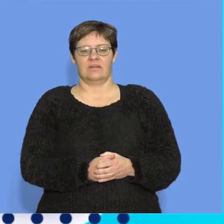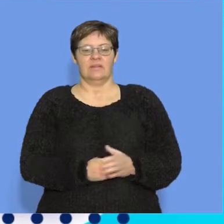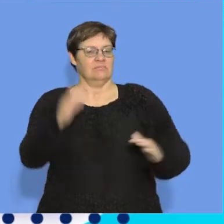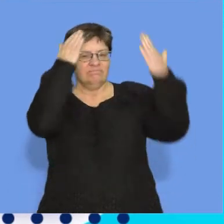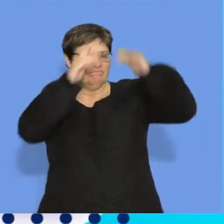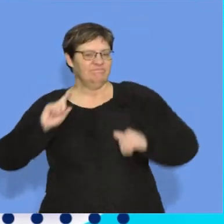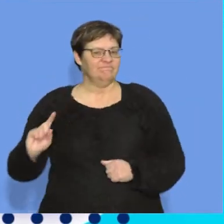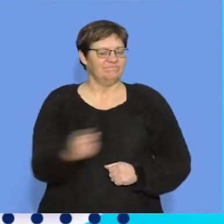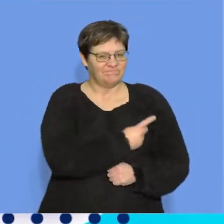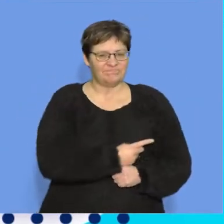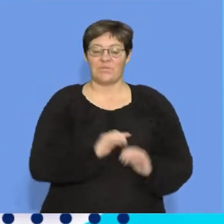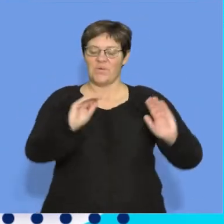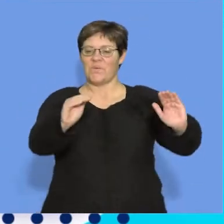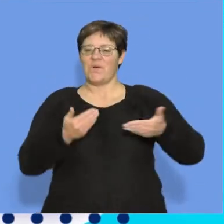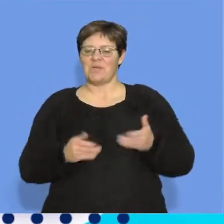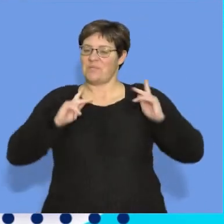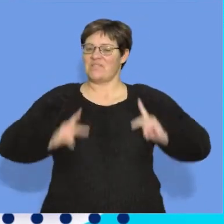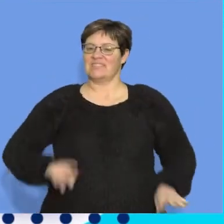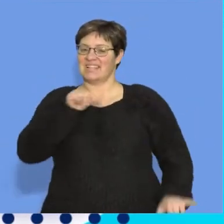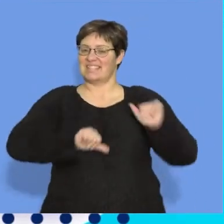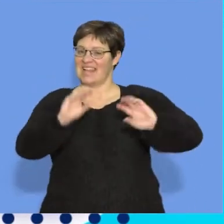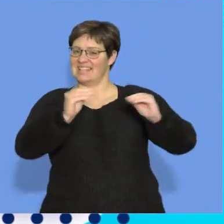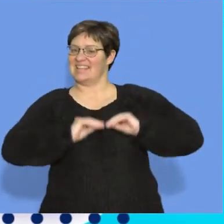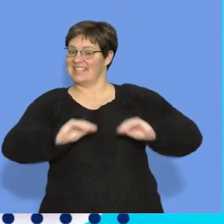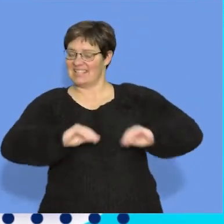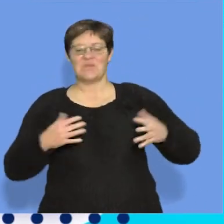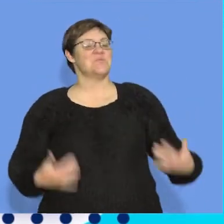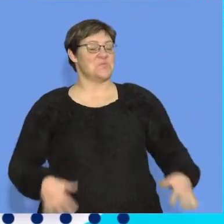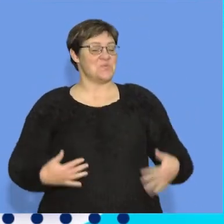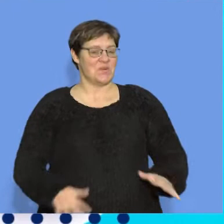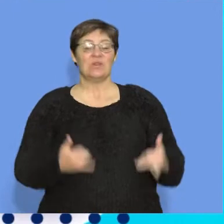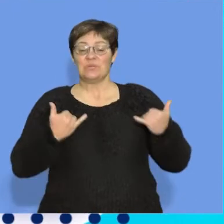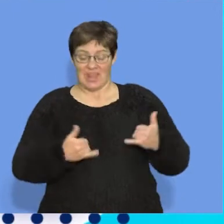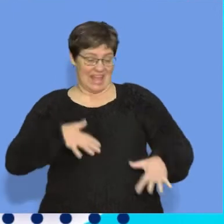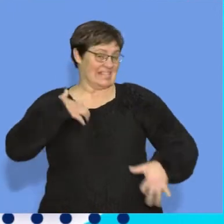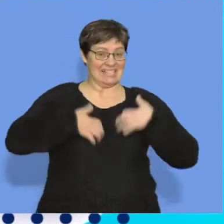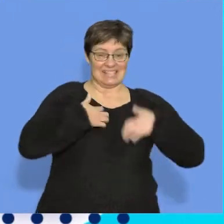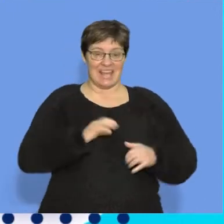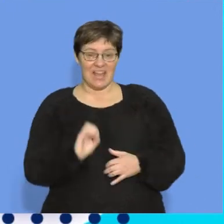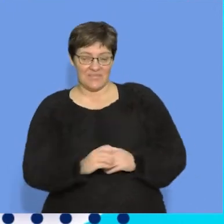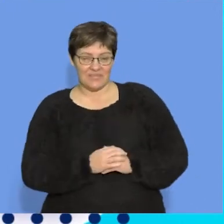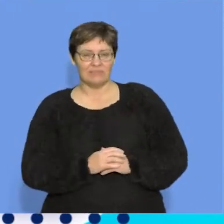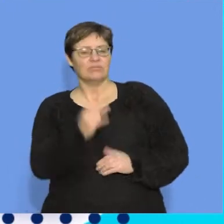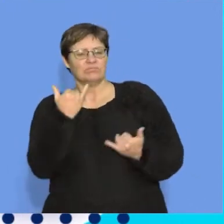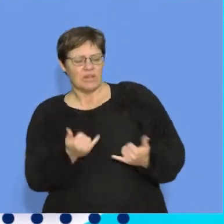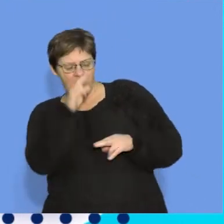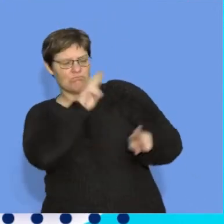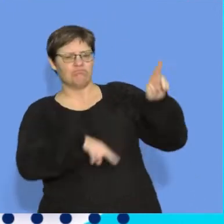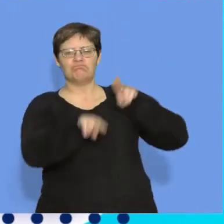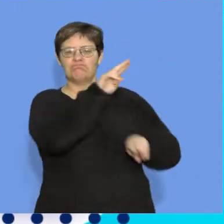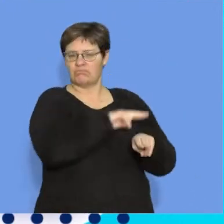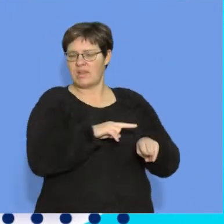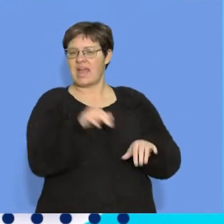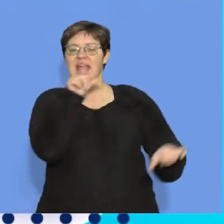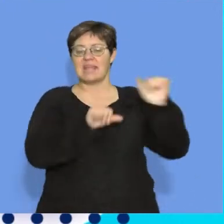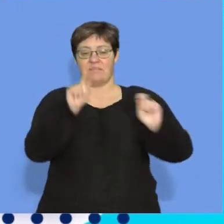Hello everyone, welcome to a physical science lesson, and today we're doing something really exciting. We're going to be revising